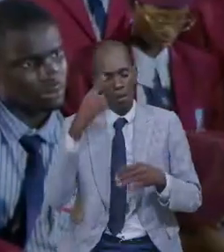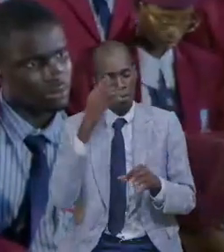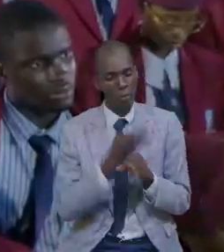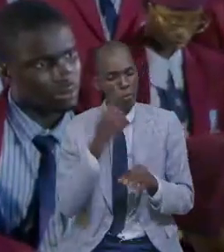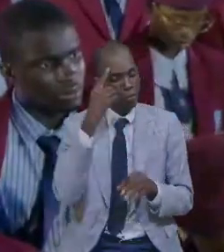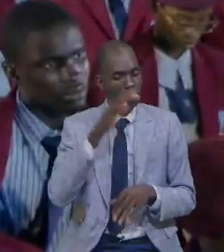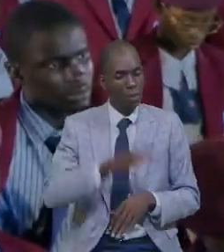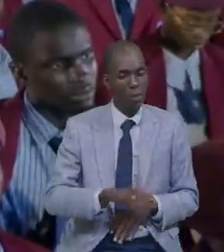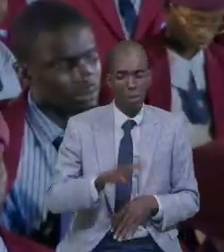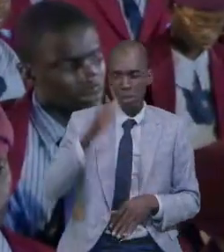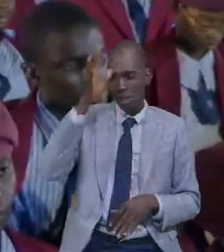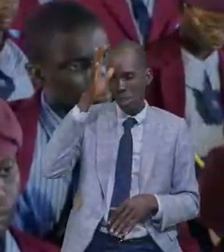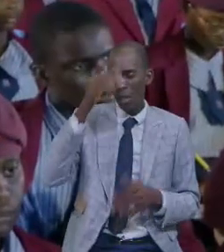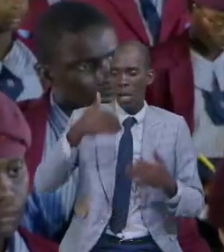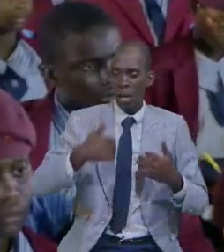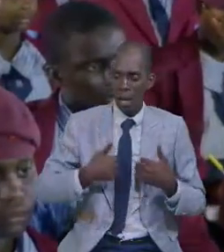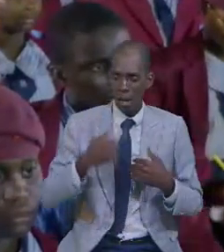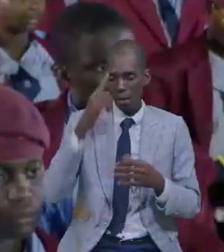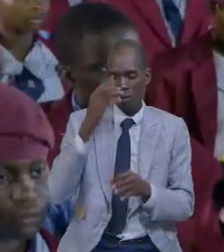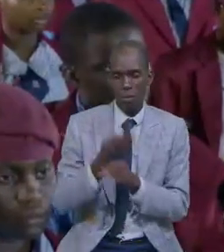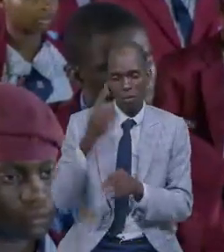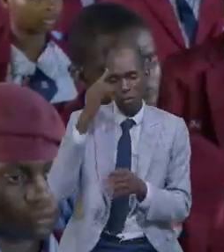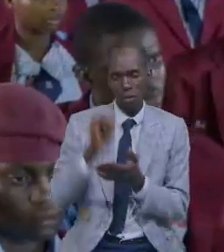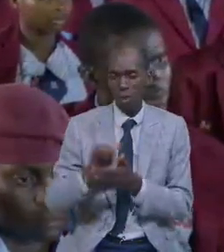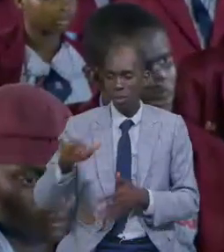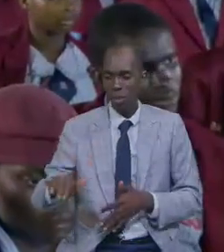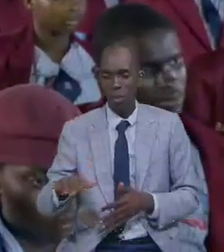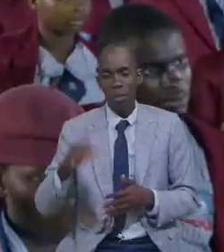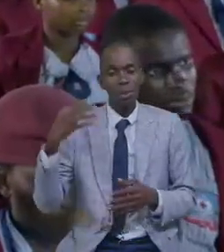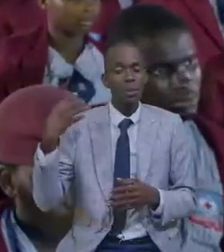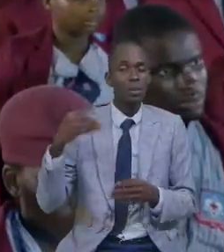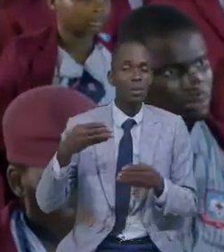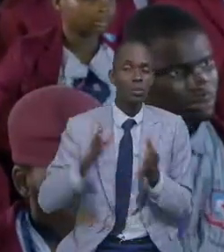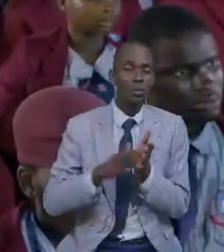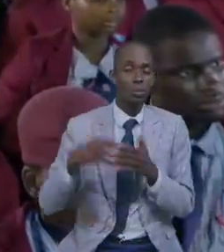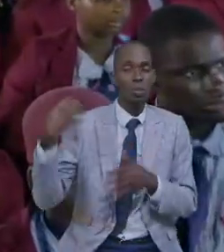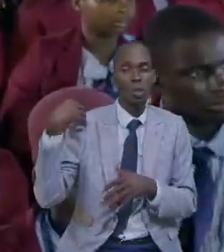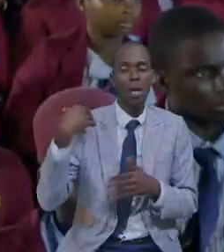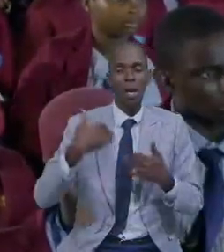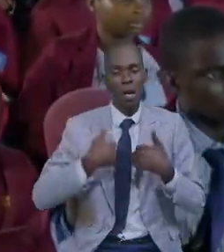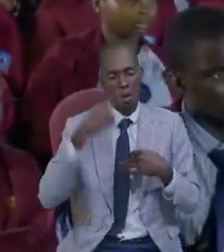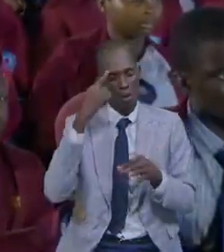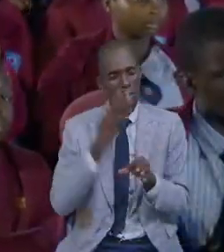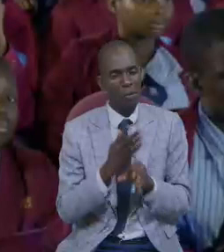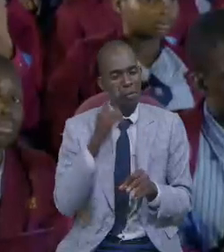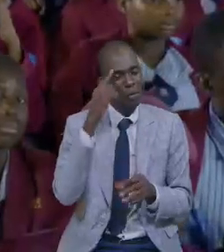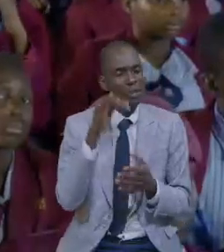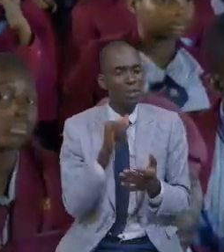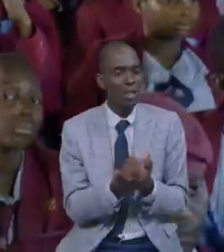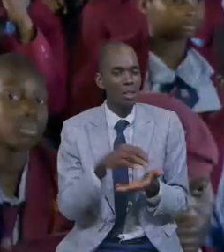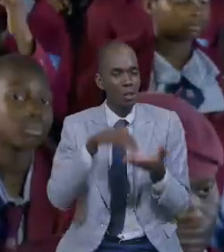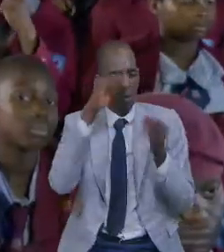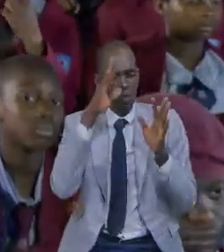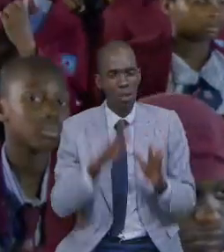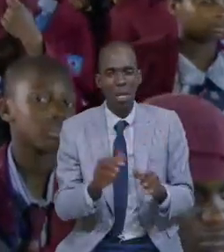that child, a headmaster. You have faith for that student. And anyone under your care that has been tormented